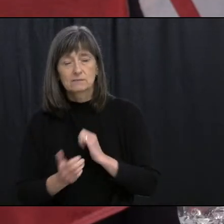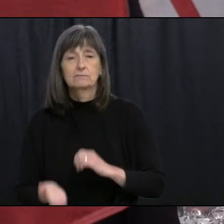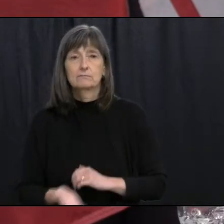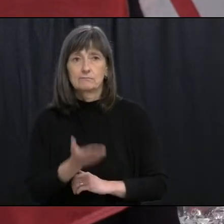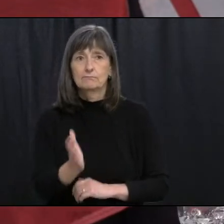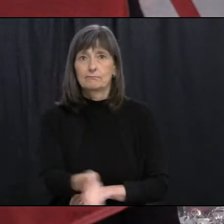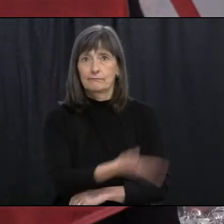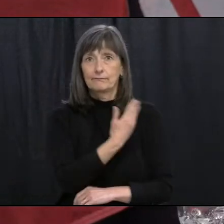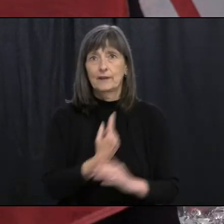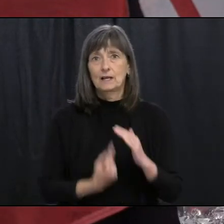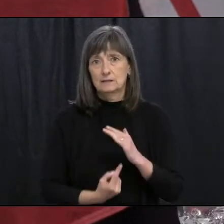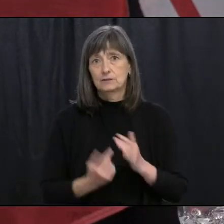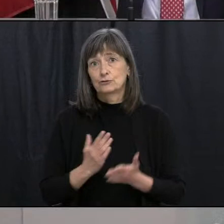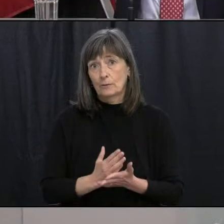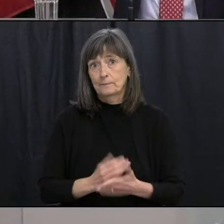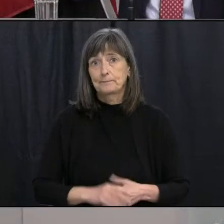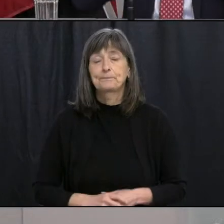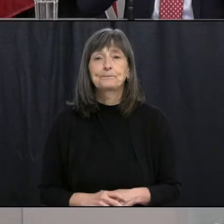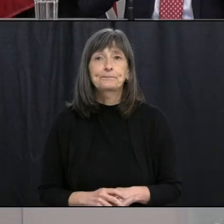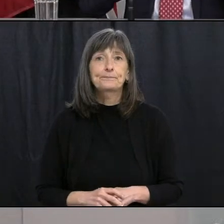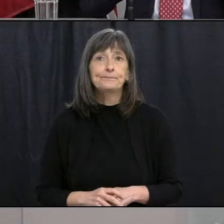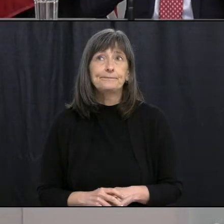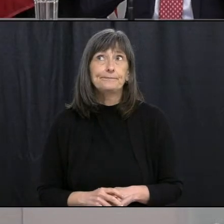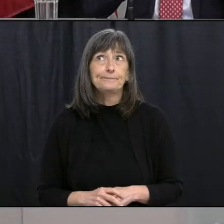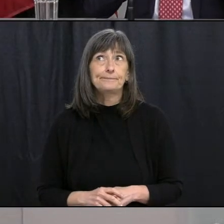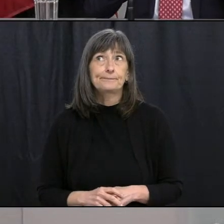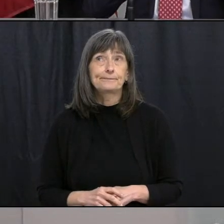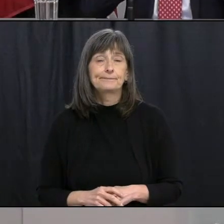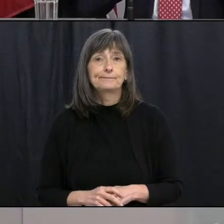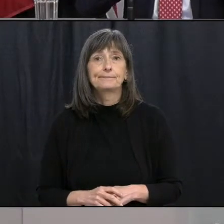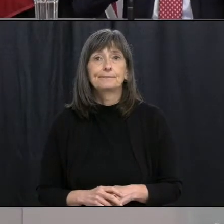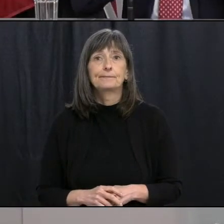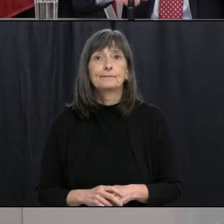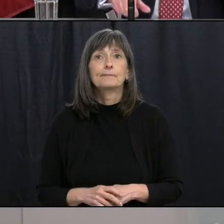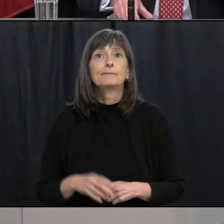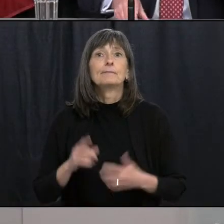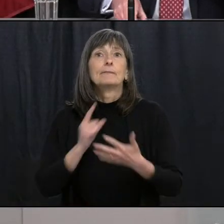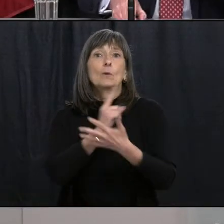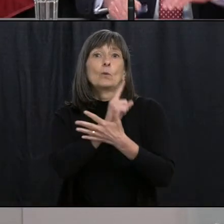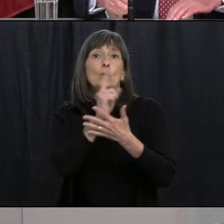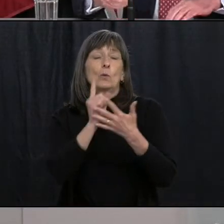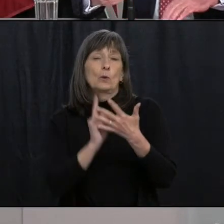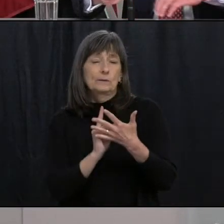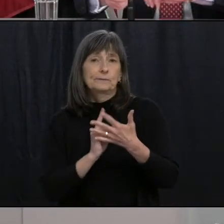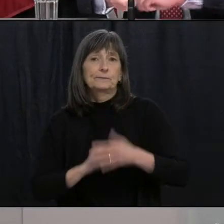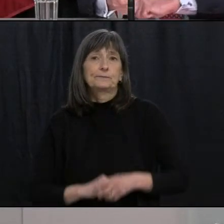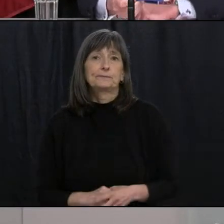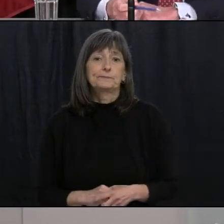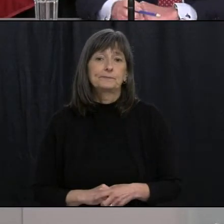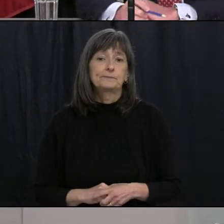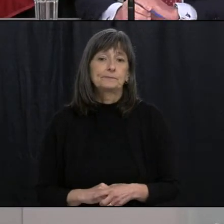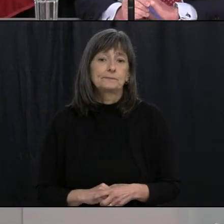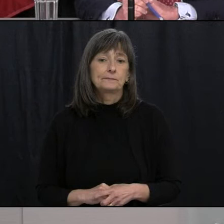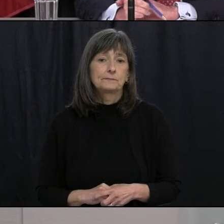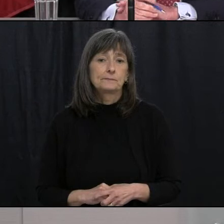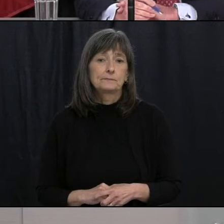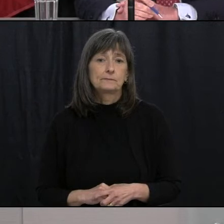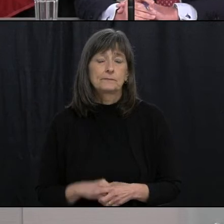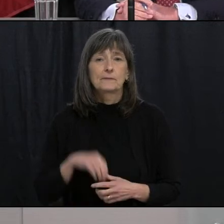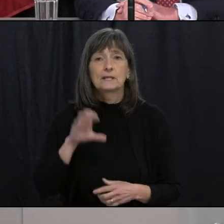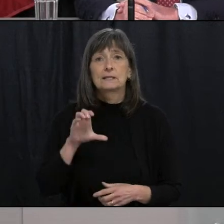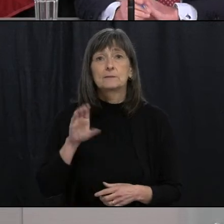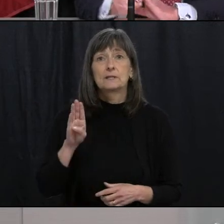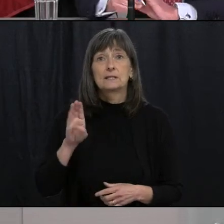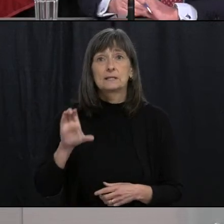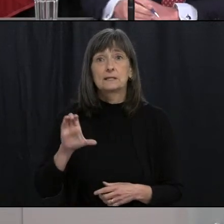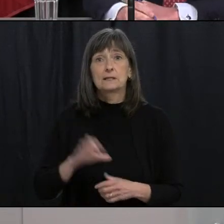there. Thank you. I will now go back to Reach Reporter to see if you have one final question. Peter Cowan with